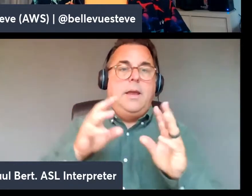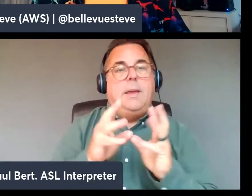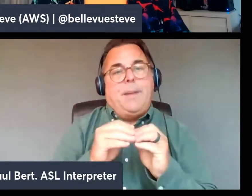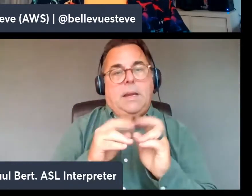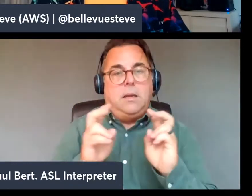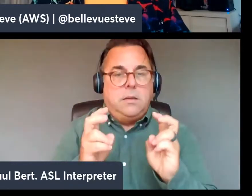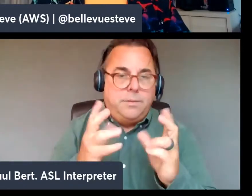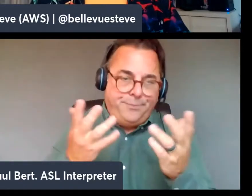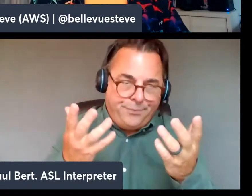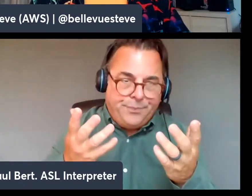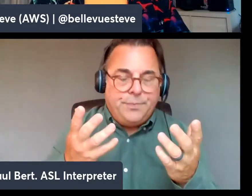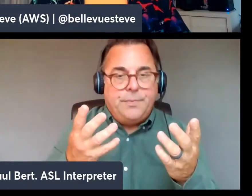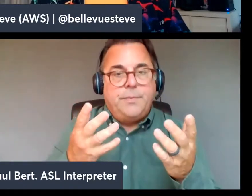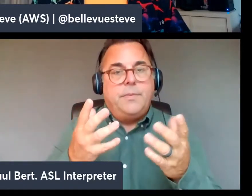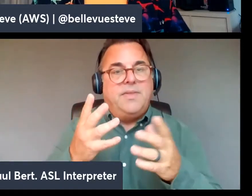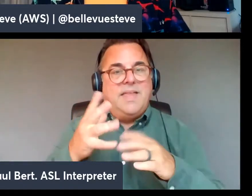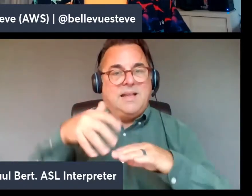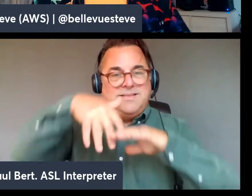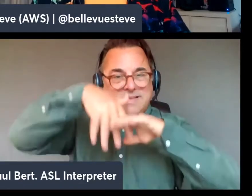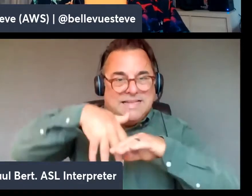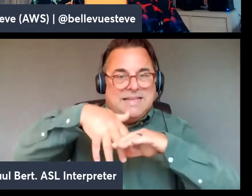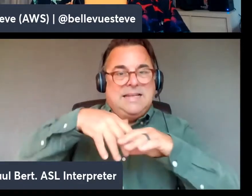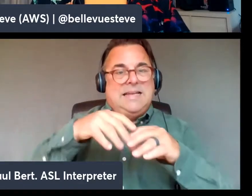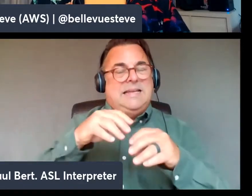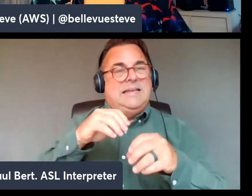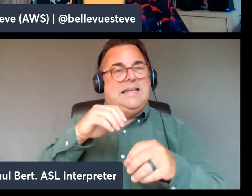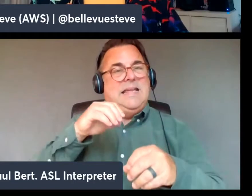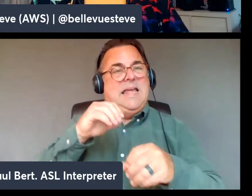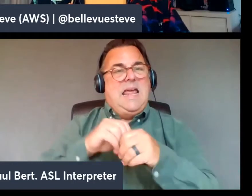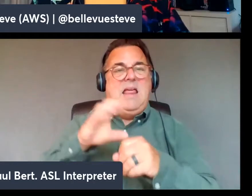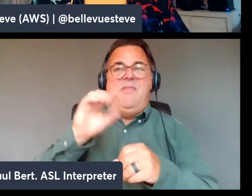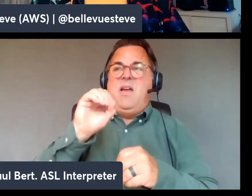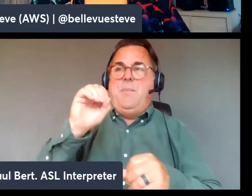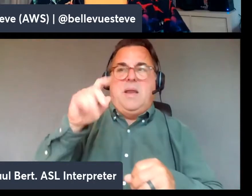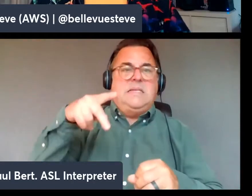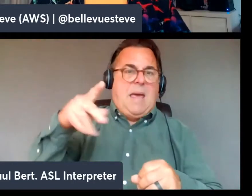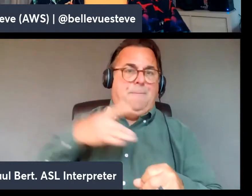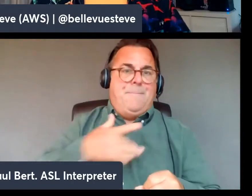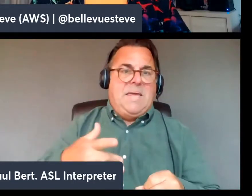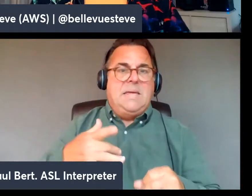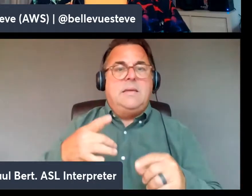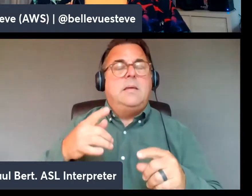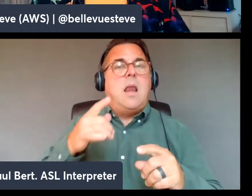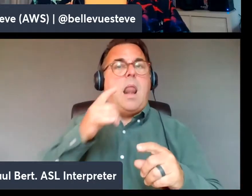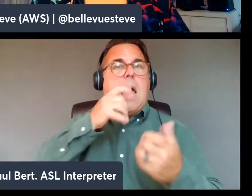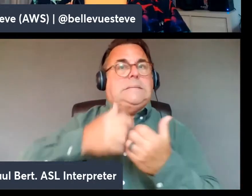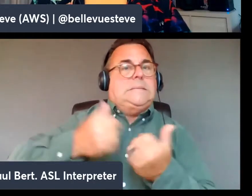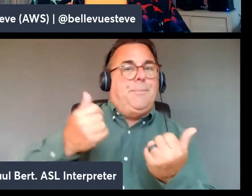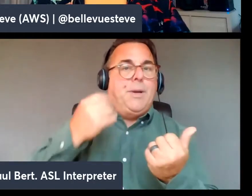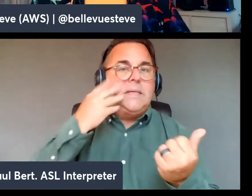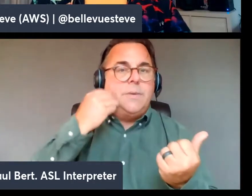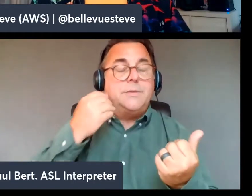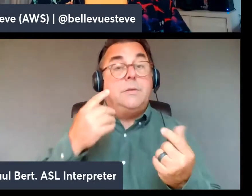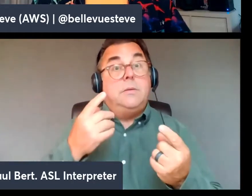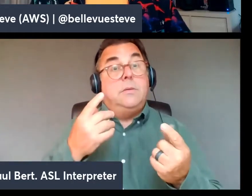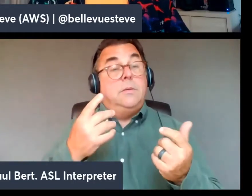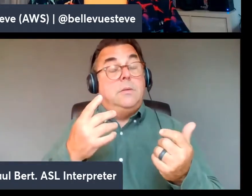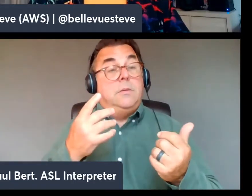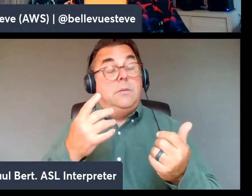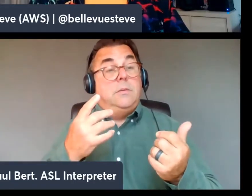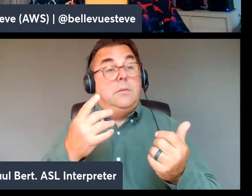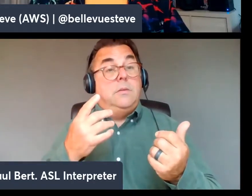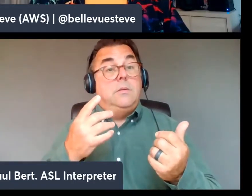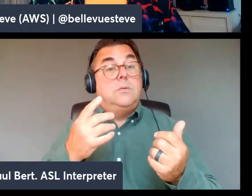again, that's embedded into usually a company's application, so it's not a different experience. But now you can either